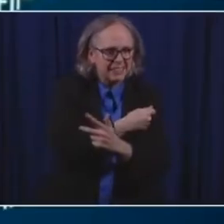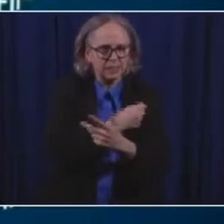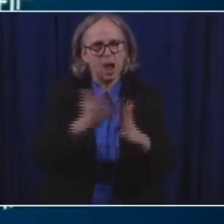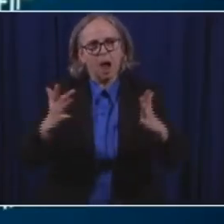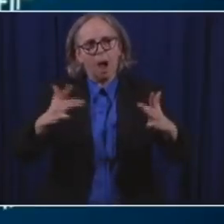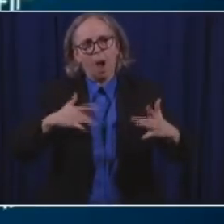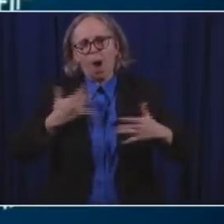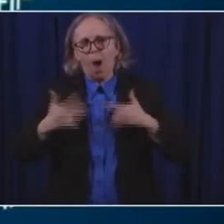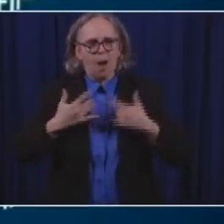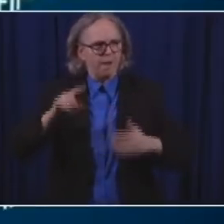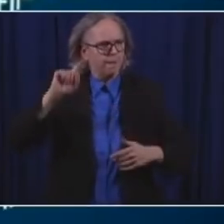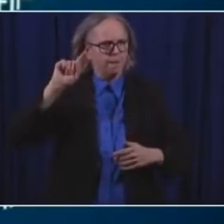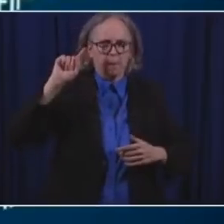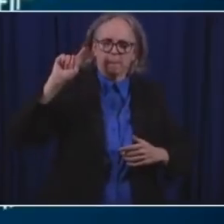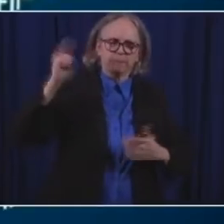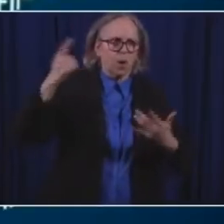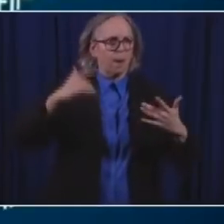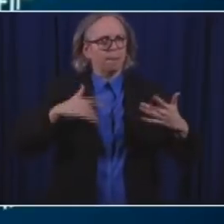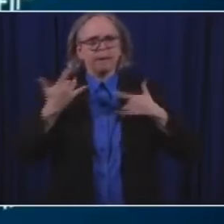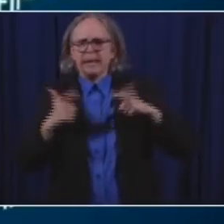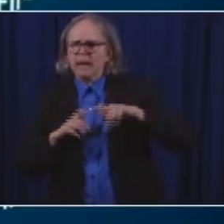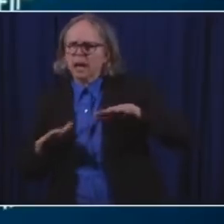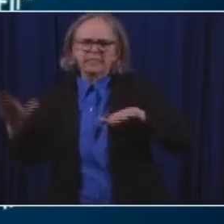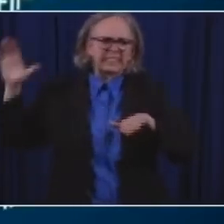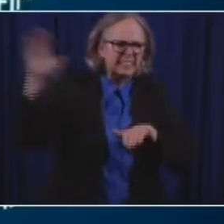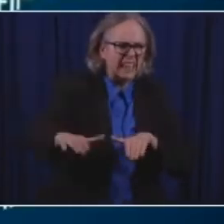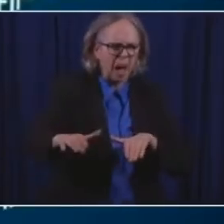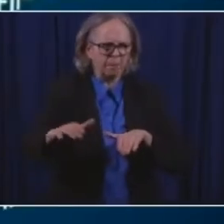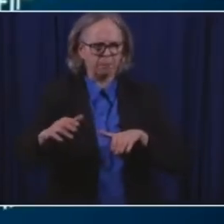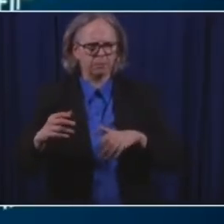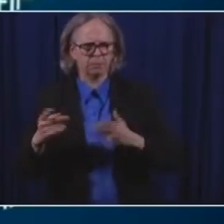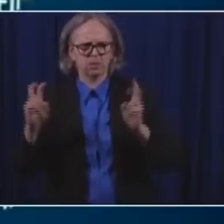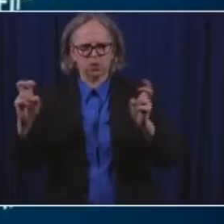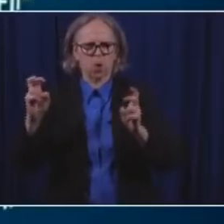in getting us back to a pre-COVID way of life.